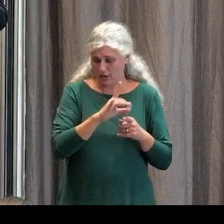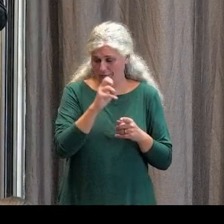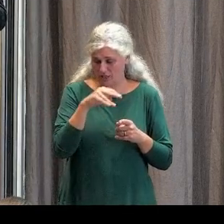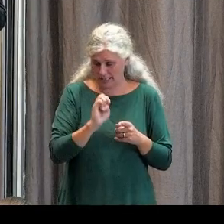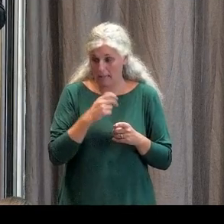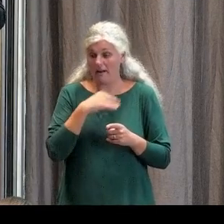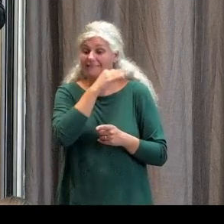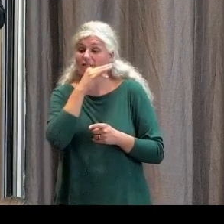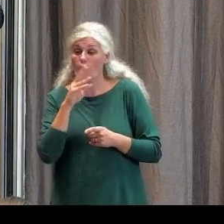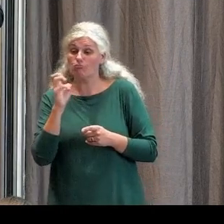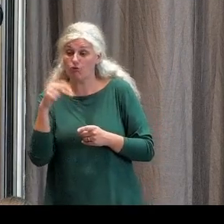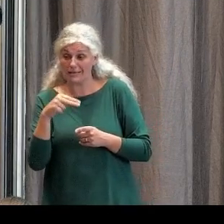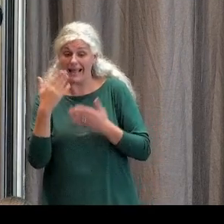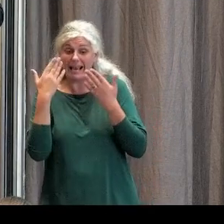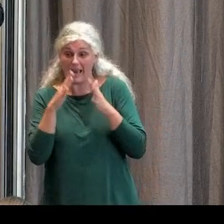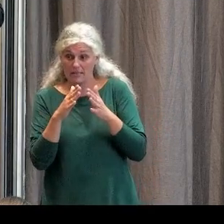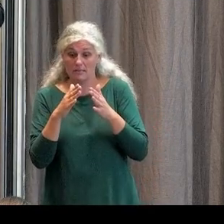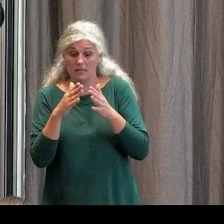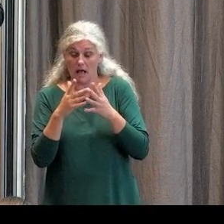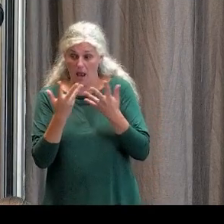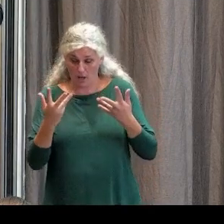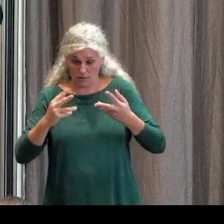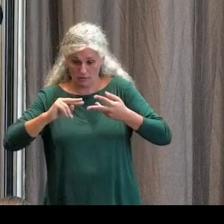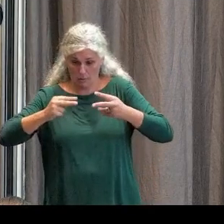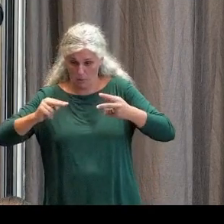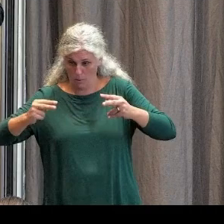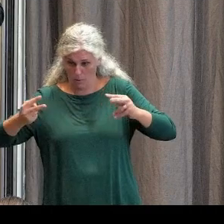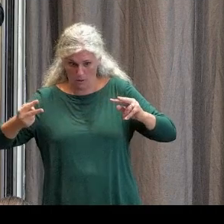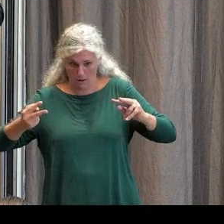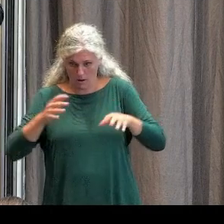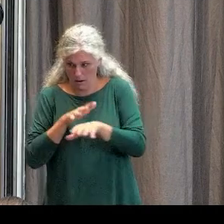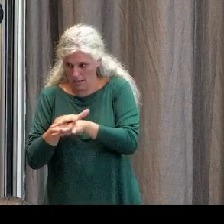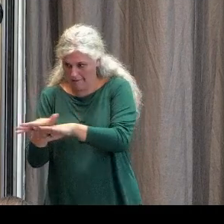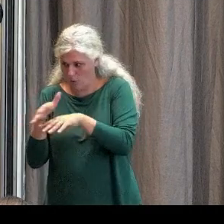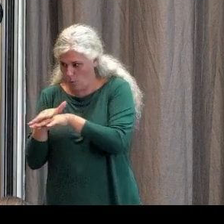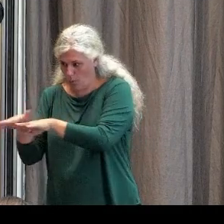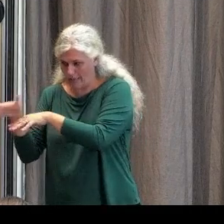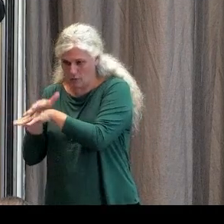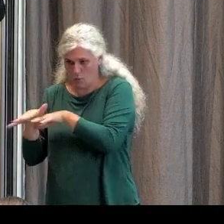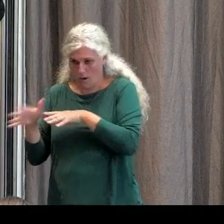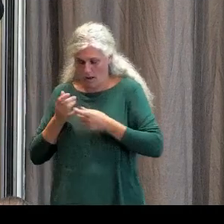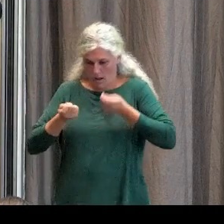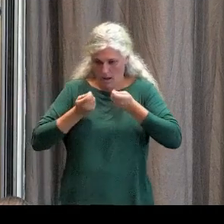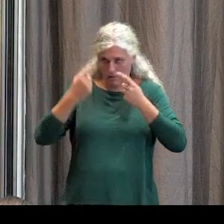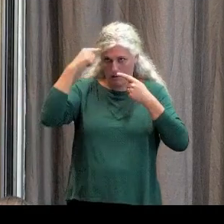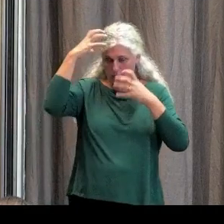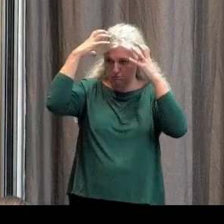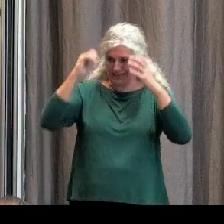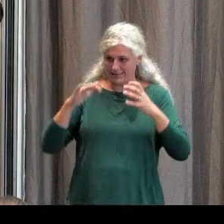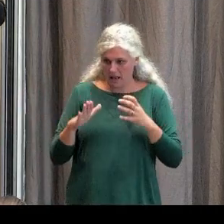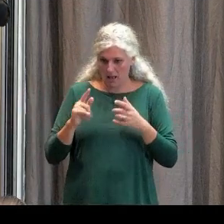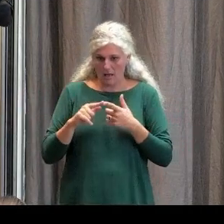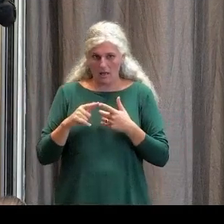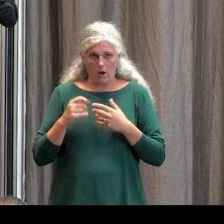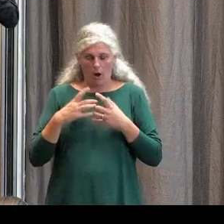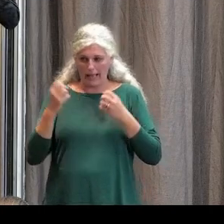protein allows too many charged particles into brain cells. So brain cells are electrically excitable,